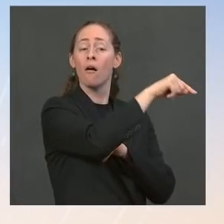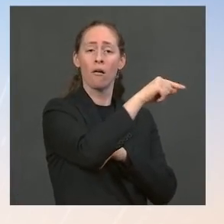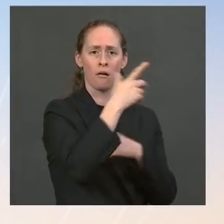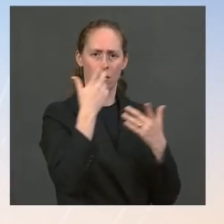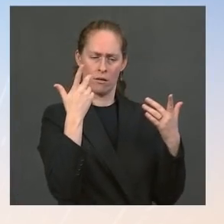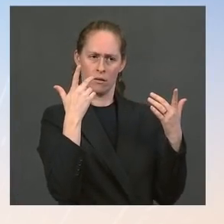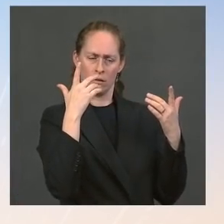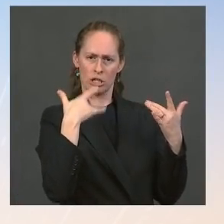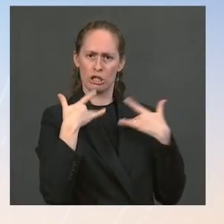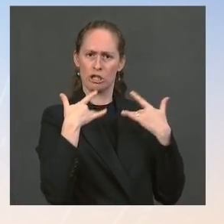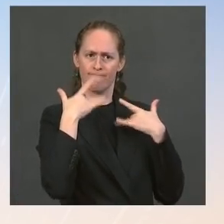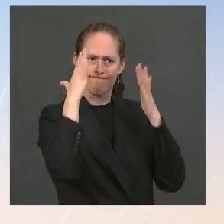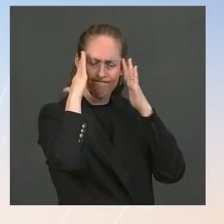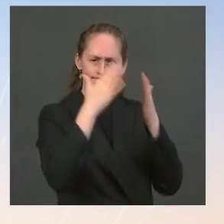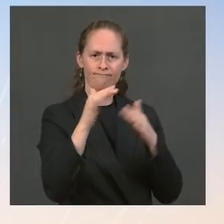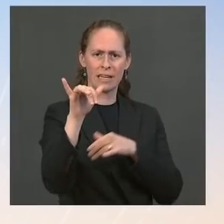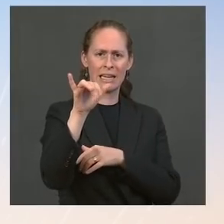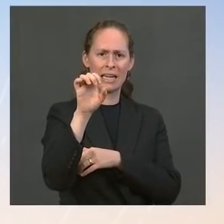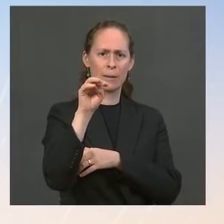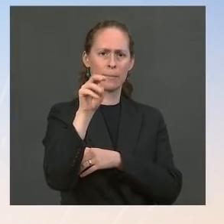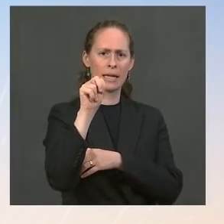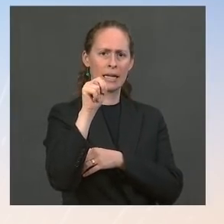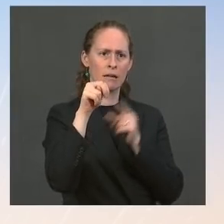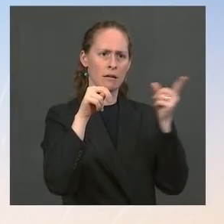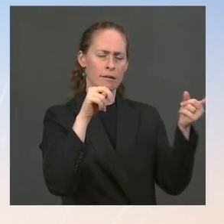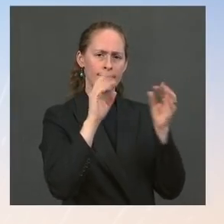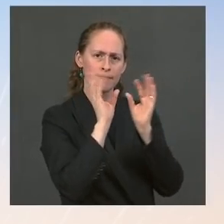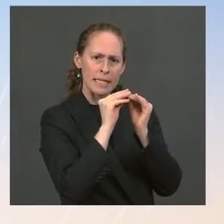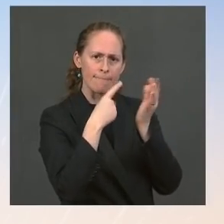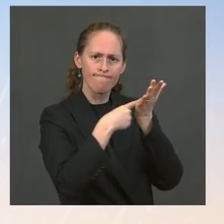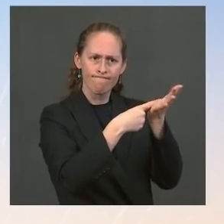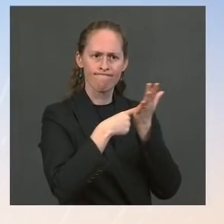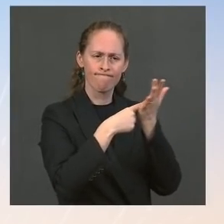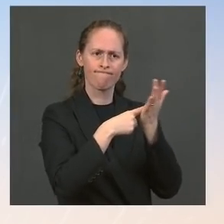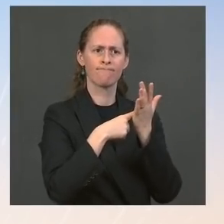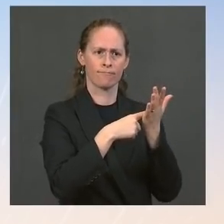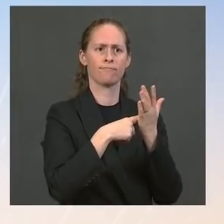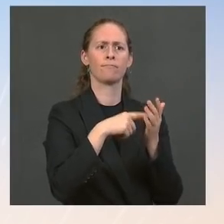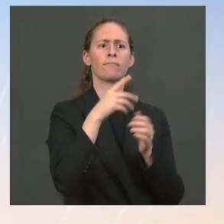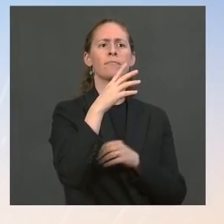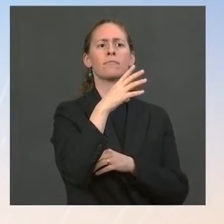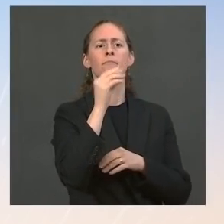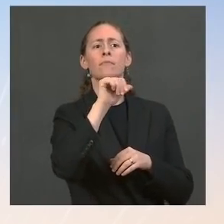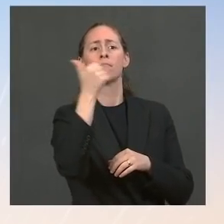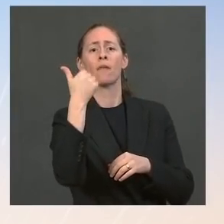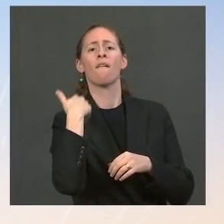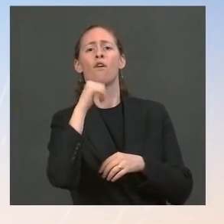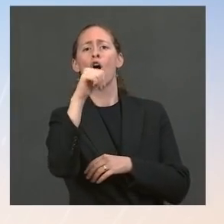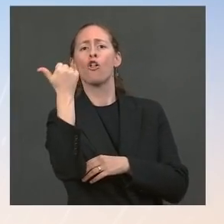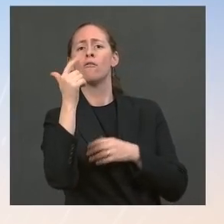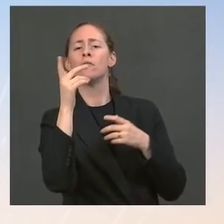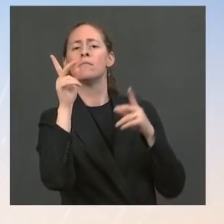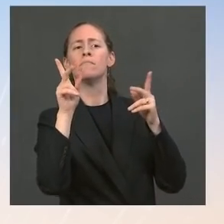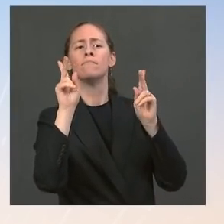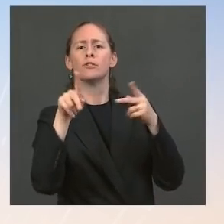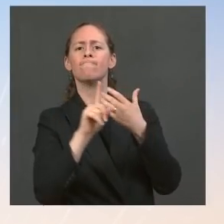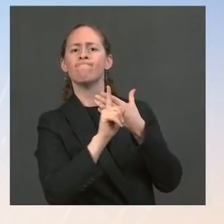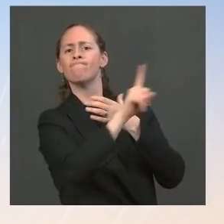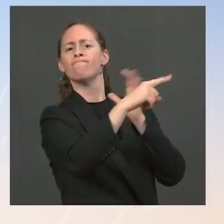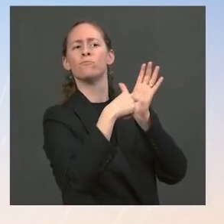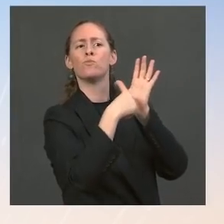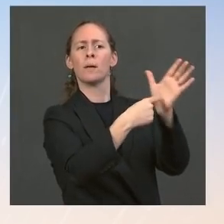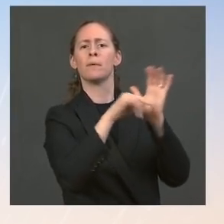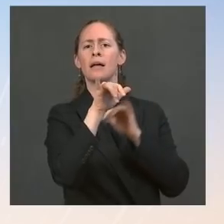Lenderking joined him in those meetings, who's our envoy to Yemen, to kind of figure out the path forward. He